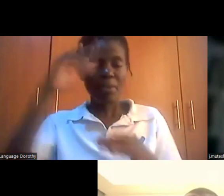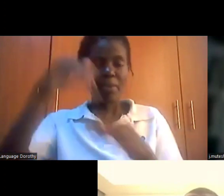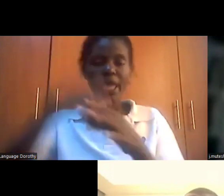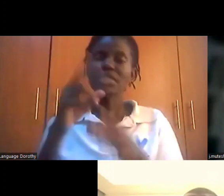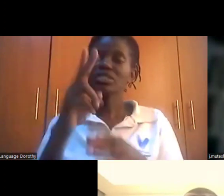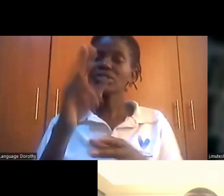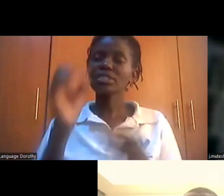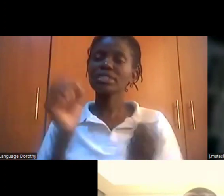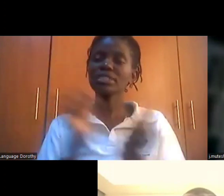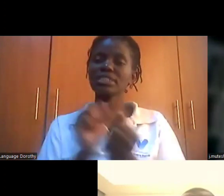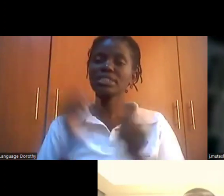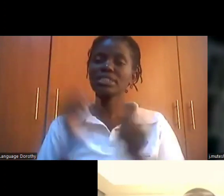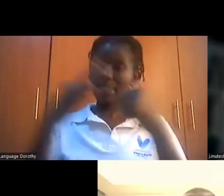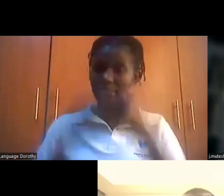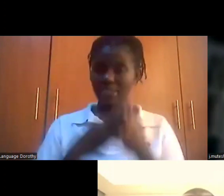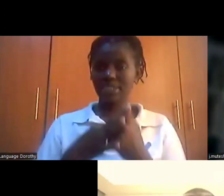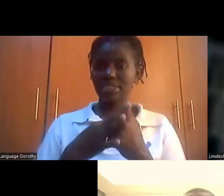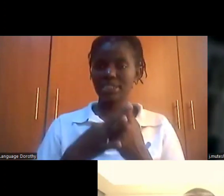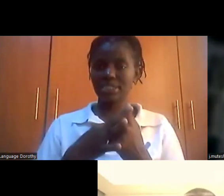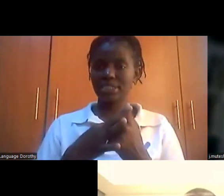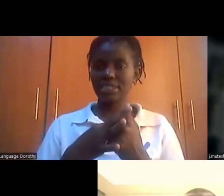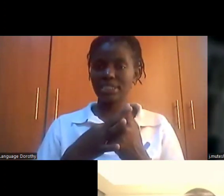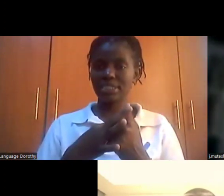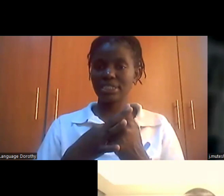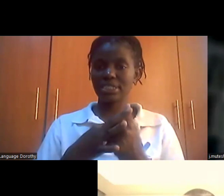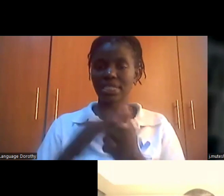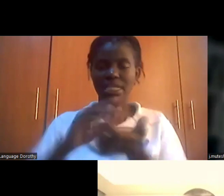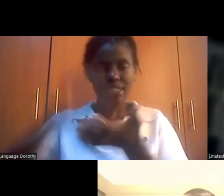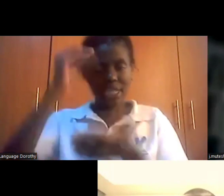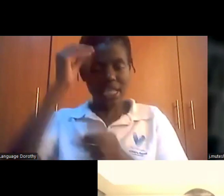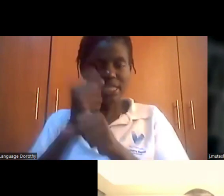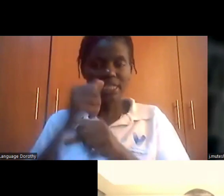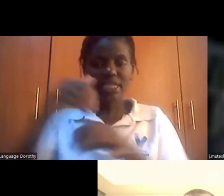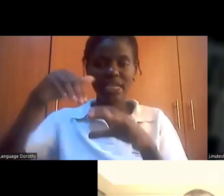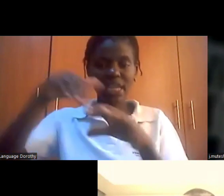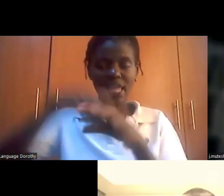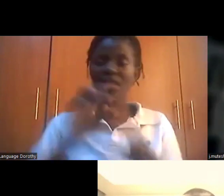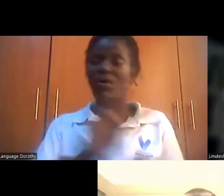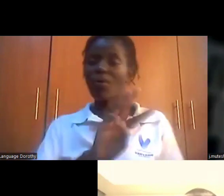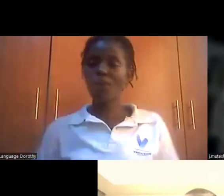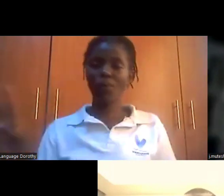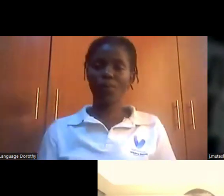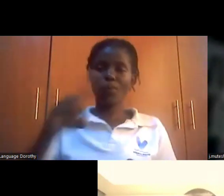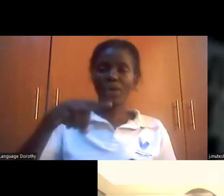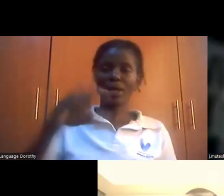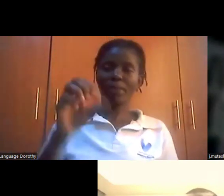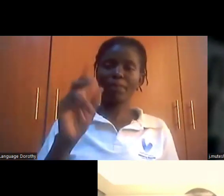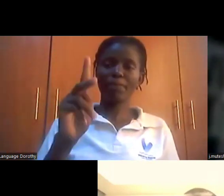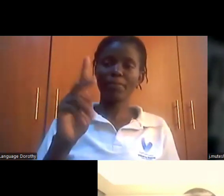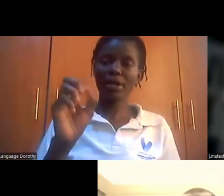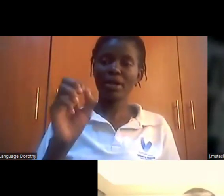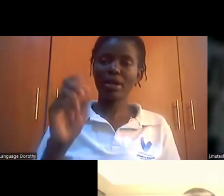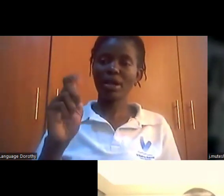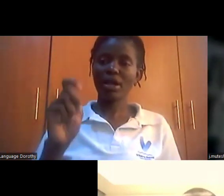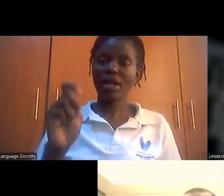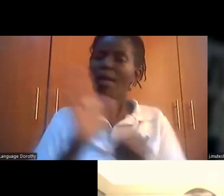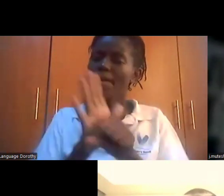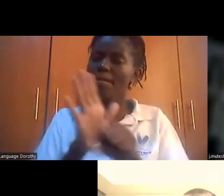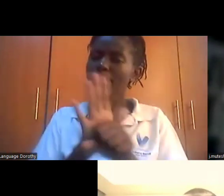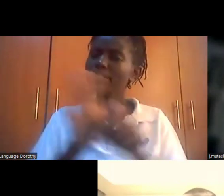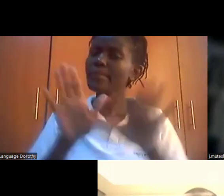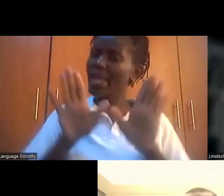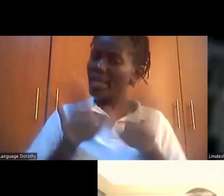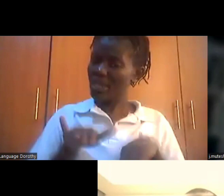2018 study that we did in West Pokot, one of the issues that came out is a lot of women presented to them to the